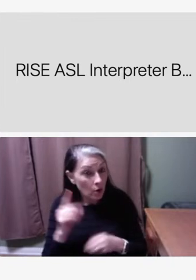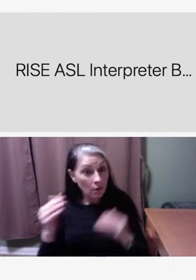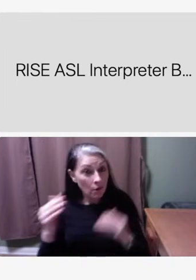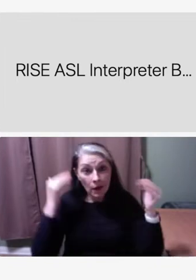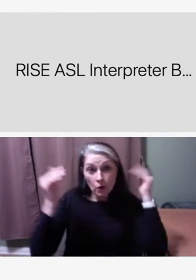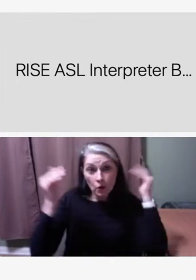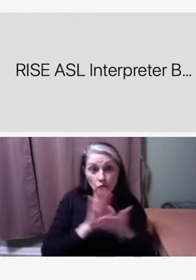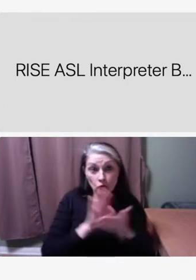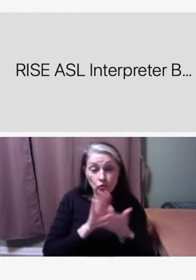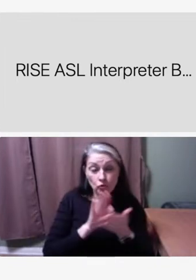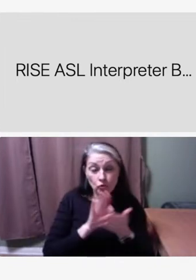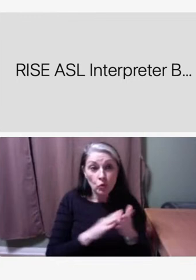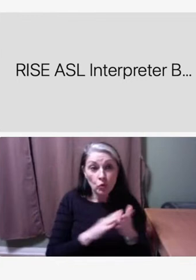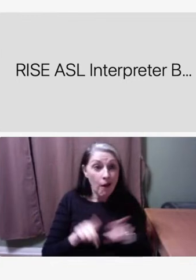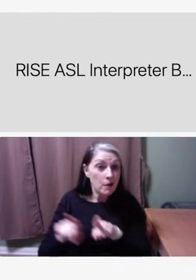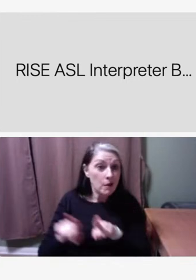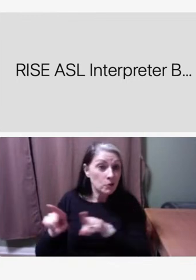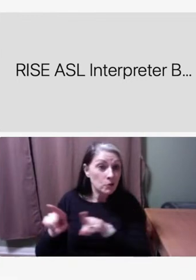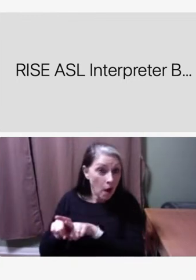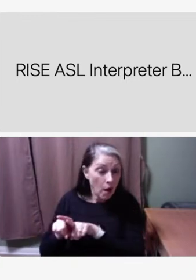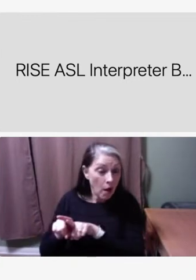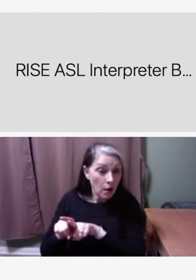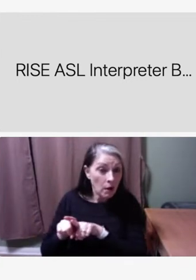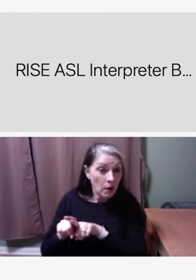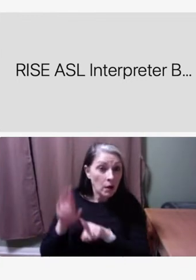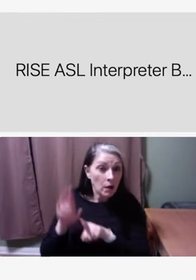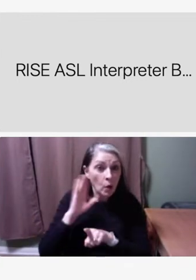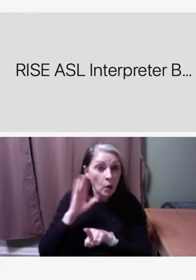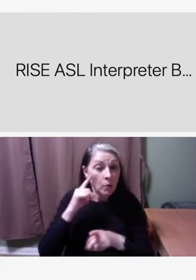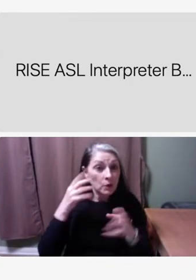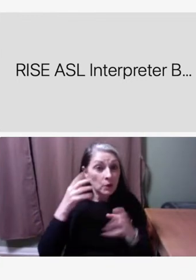because you'll be surprised how many school